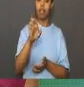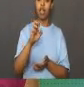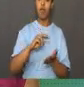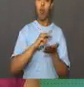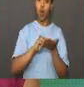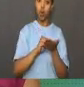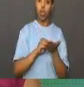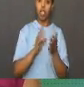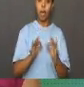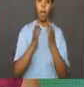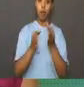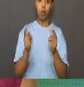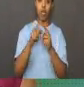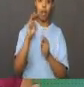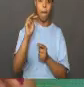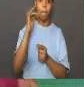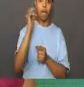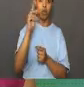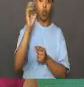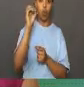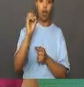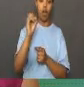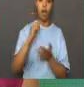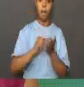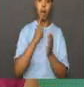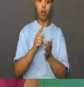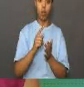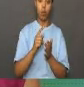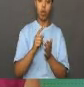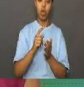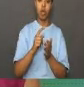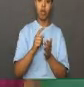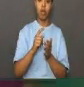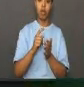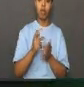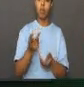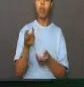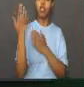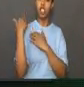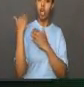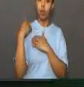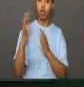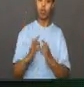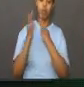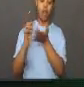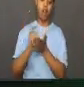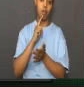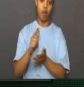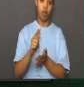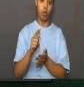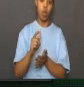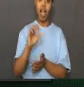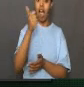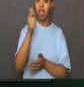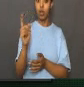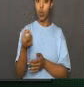through carrier molecules in the mitochondrial membrane. There are 10